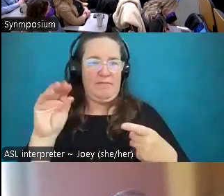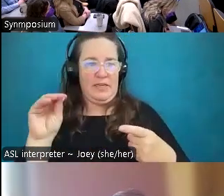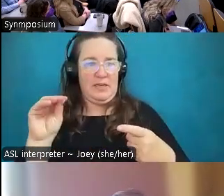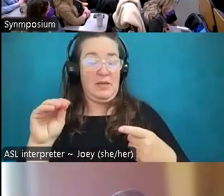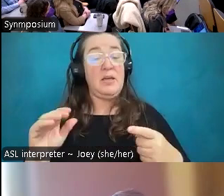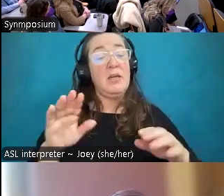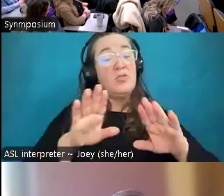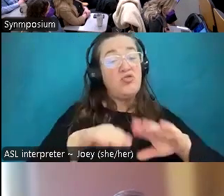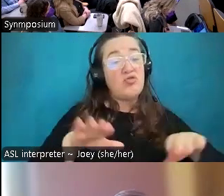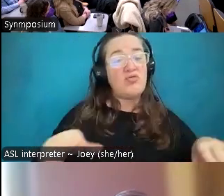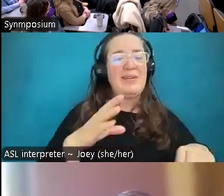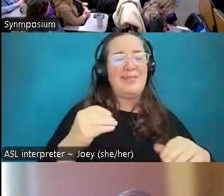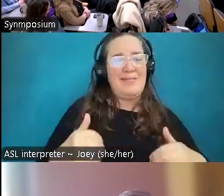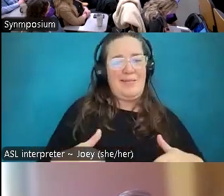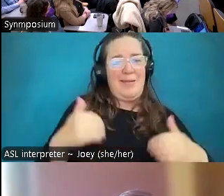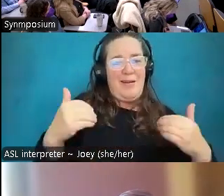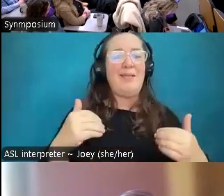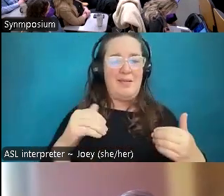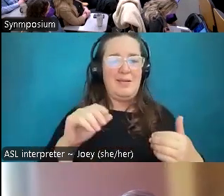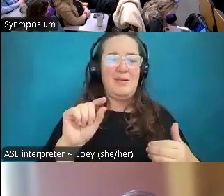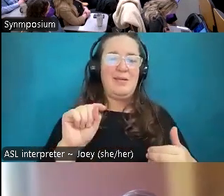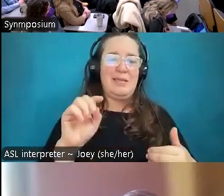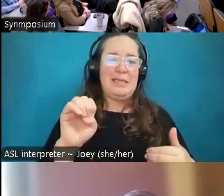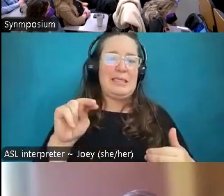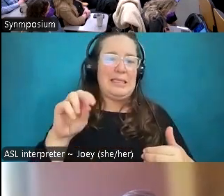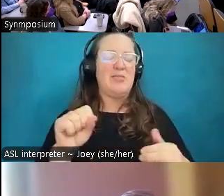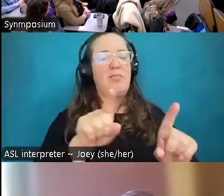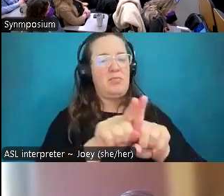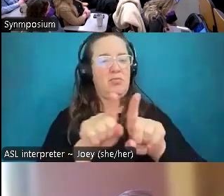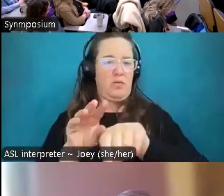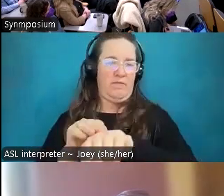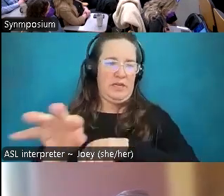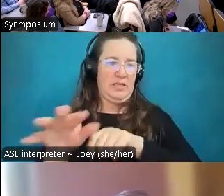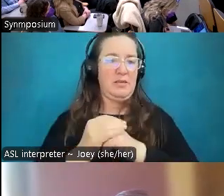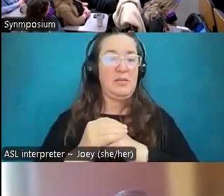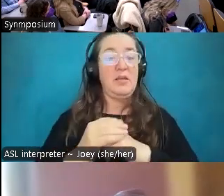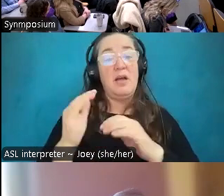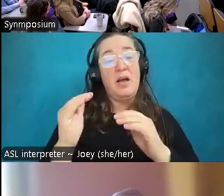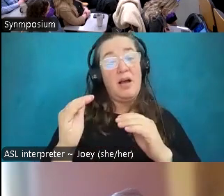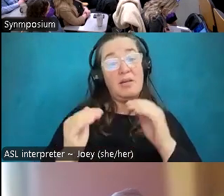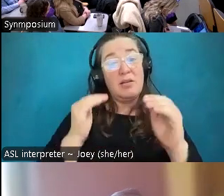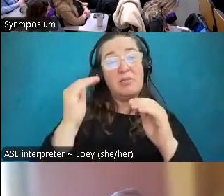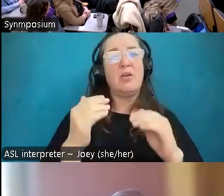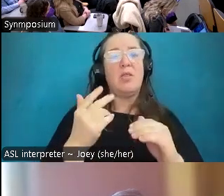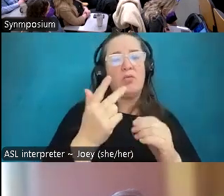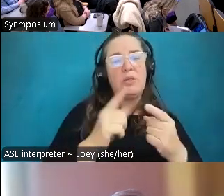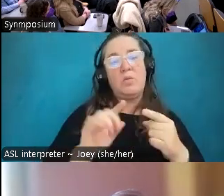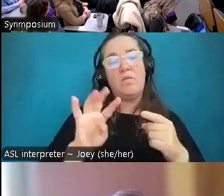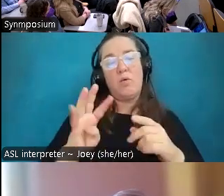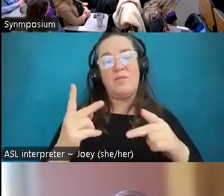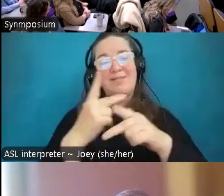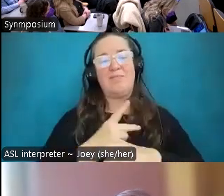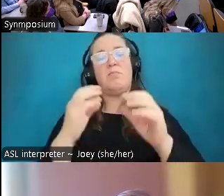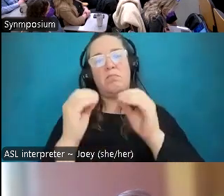also affected. In adults, it is 3 to 4 times more common in women than men. And there's